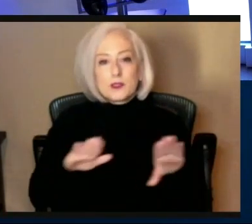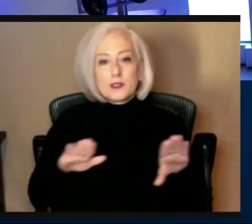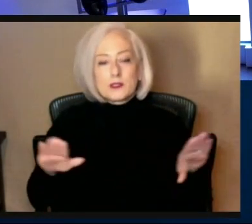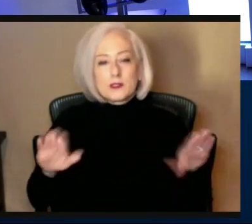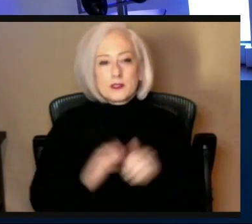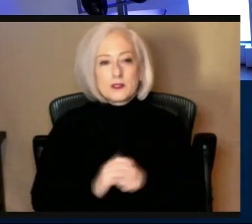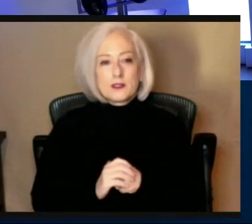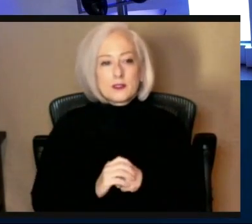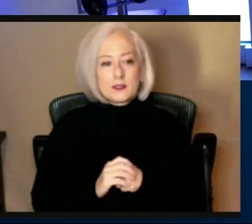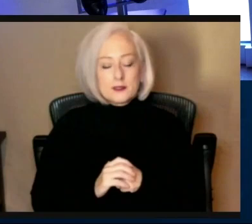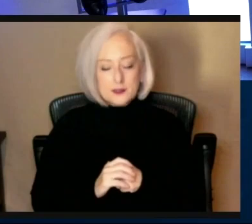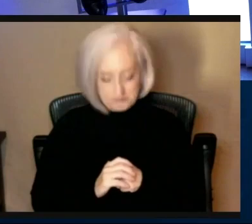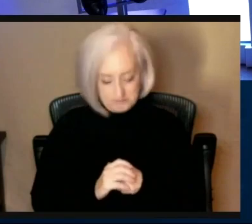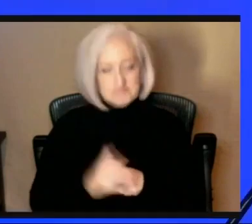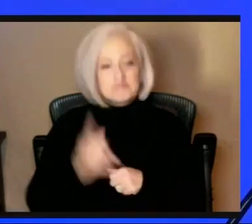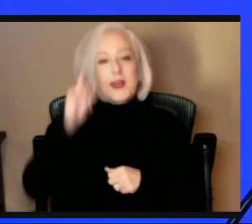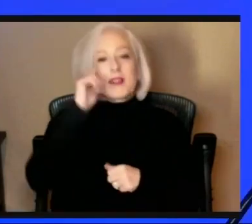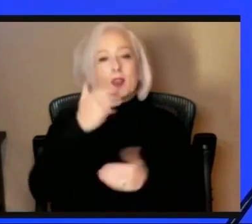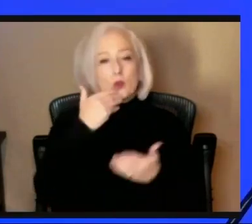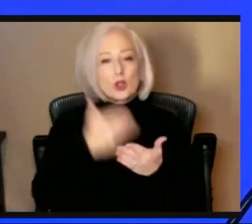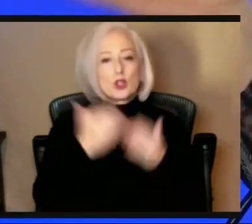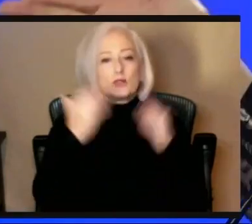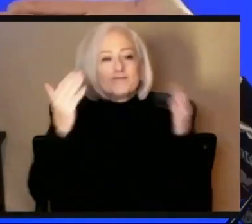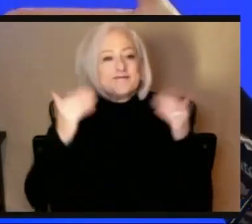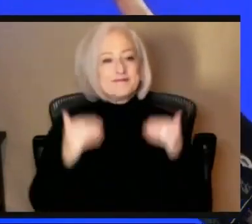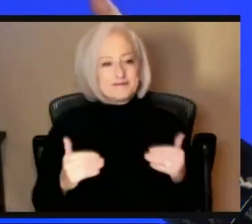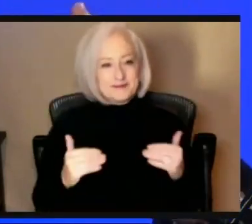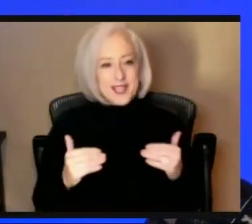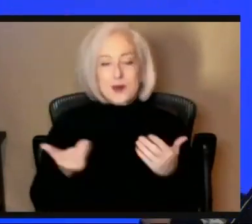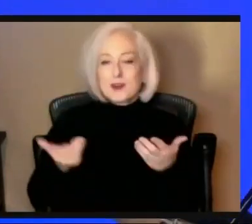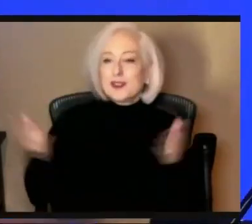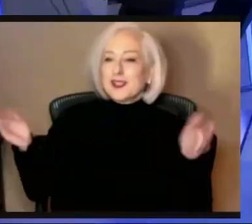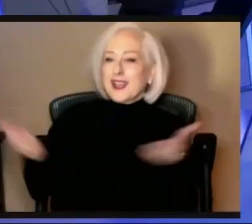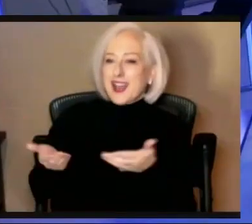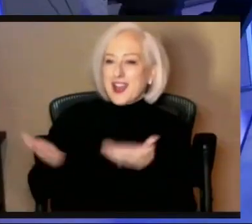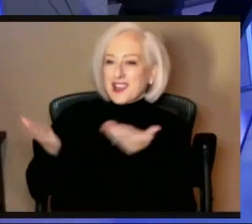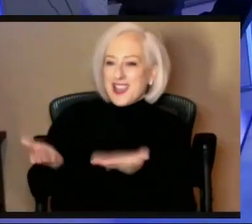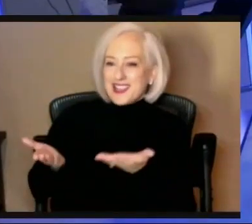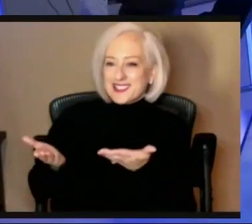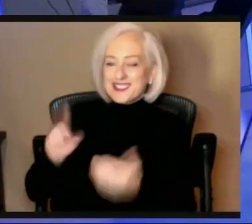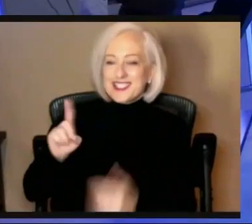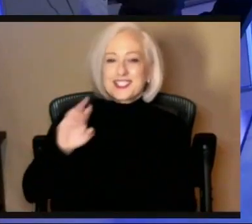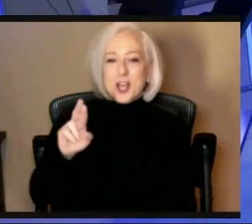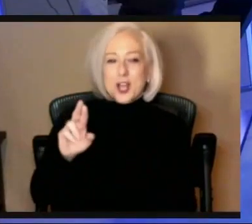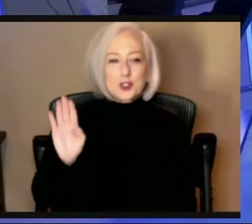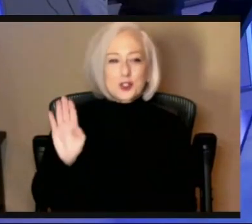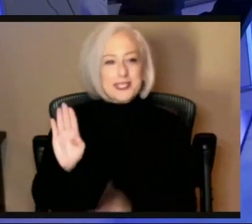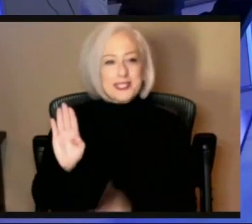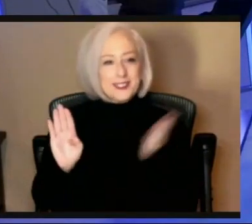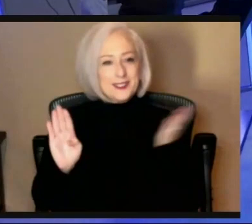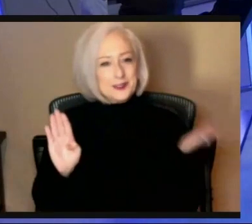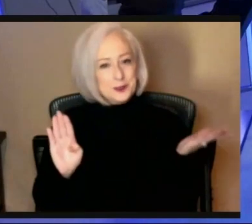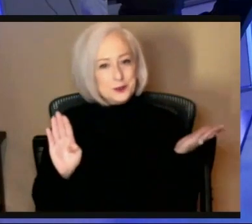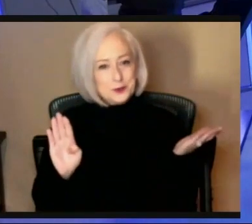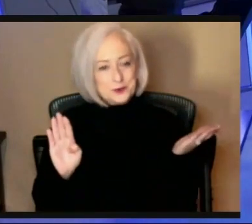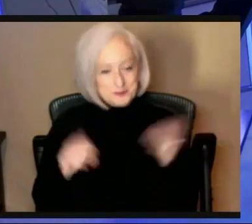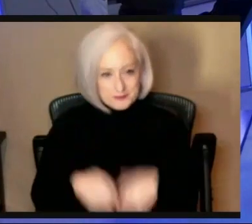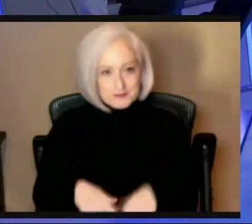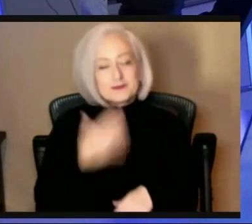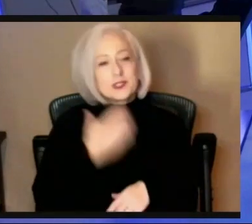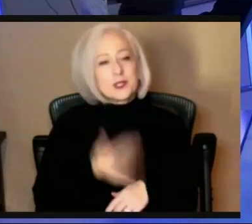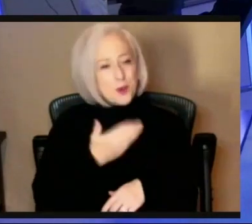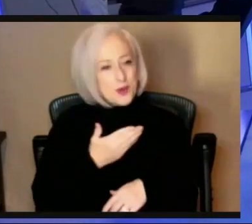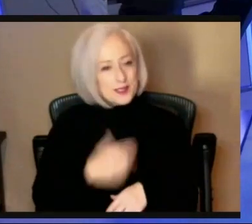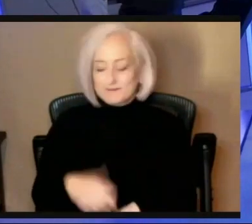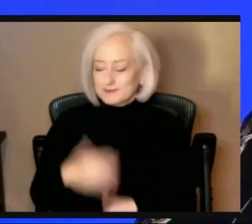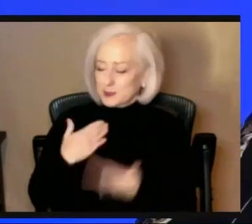Think we are good. Okay, great. Now we can move on to our guest and Dr. V, who's sitting right here to my right. So we're going to talk to him here in just a moment. Good morning, by the way. Morning. Good to